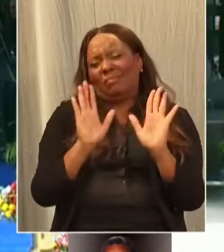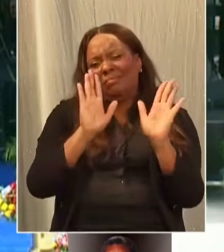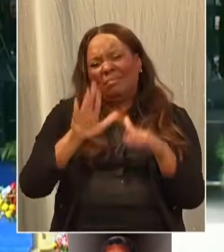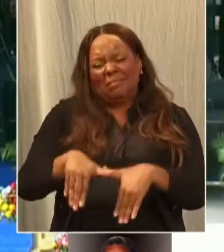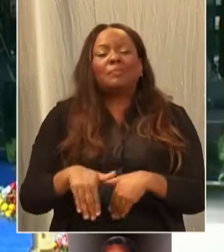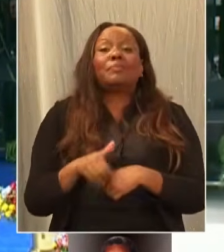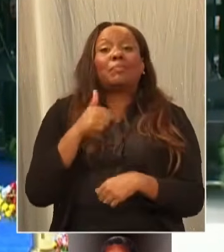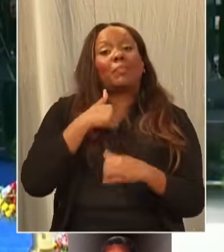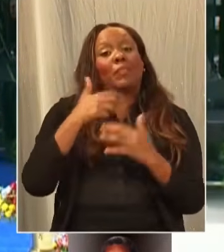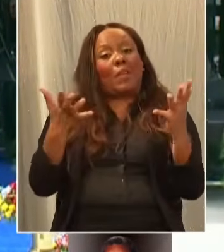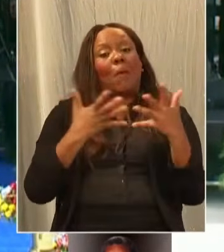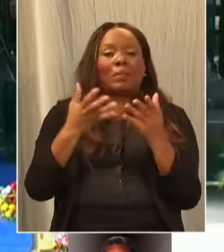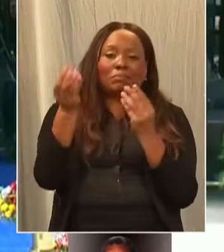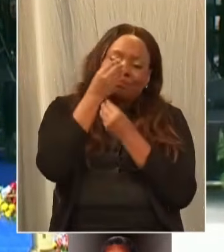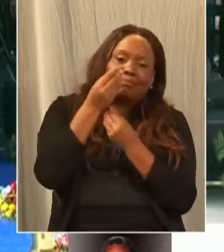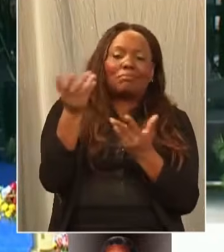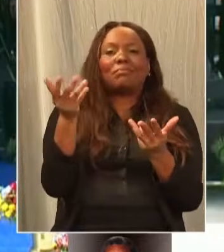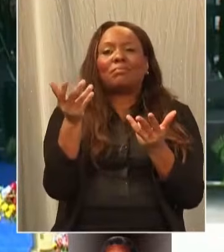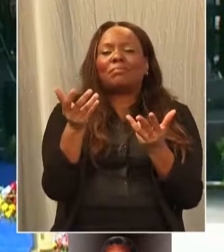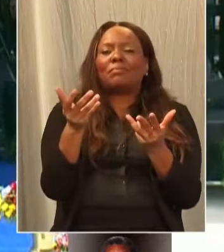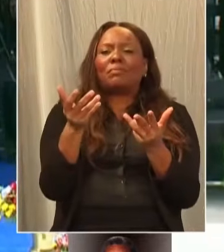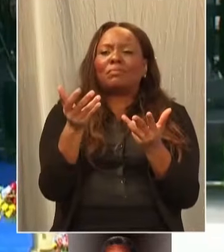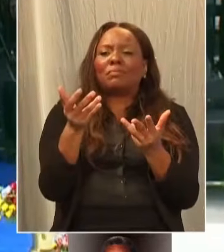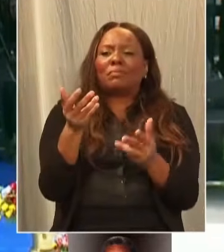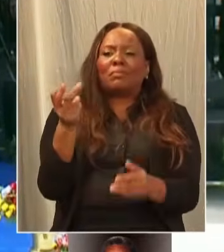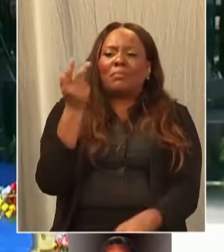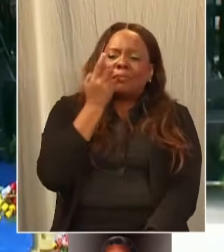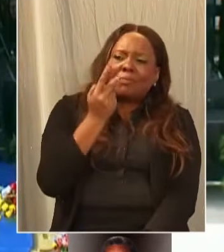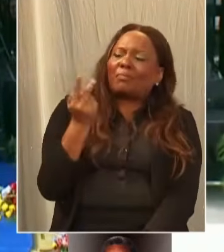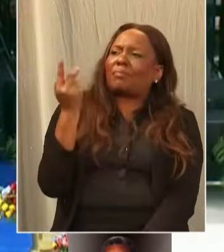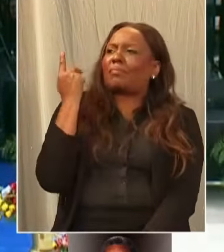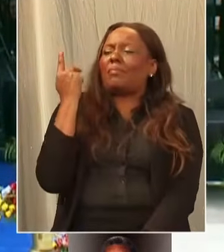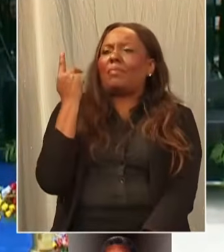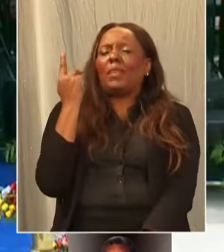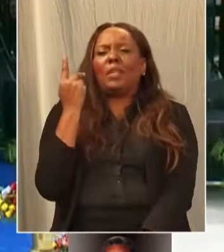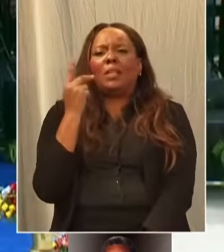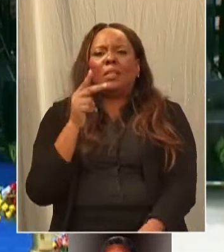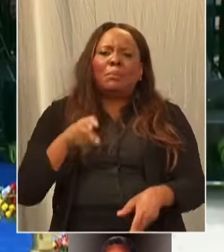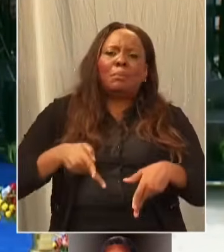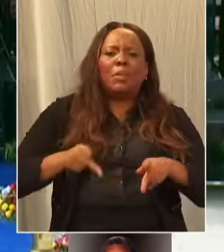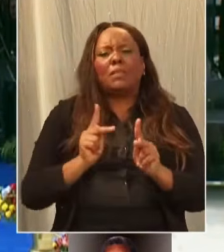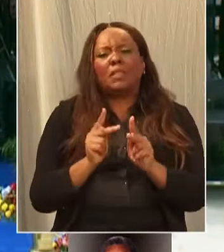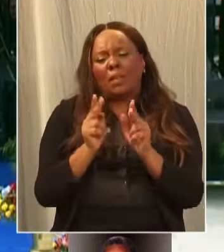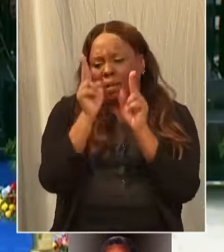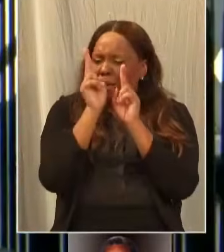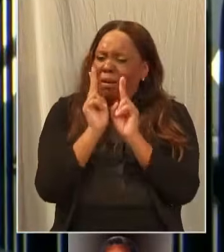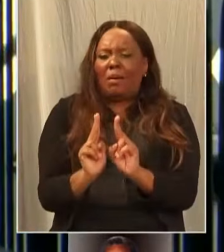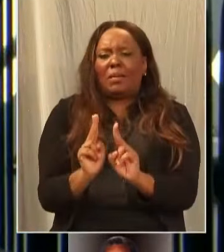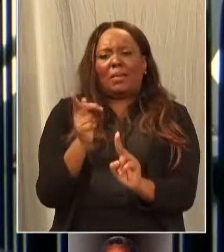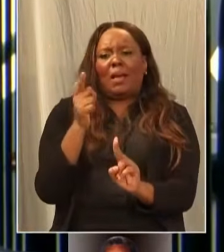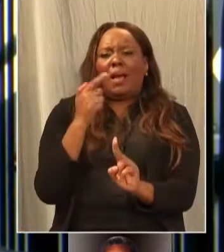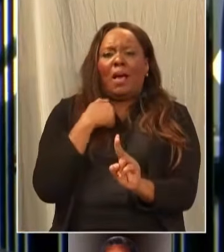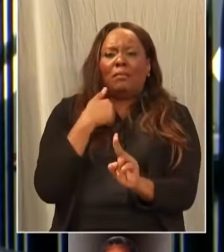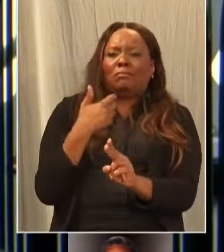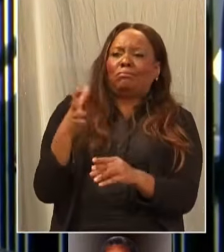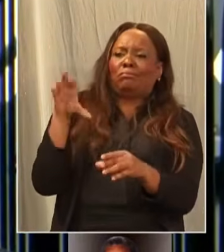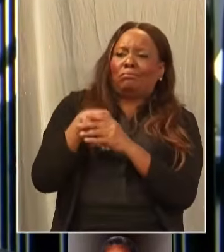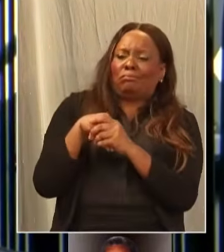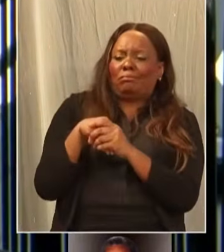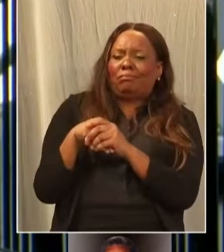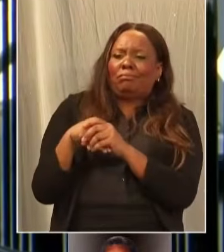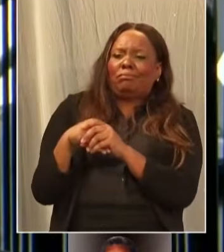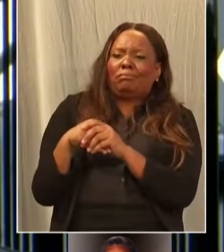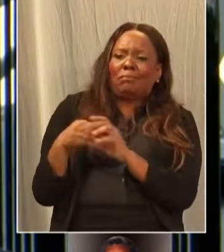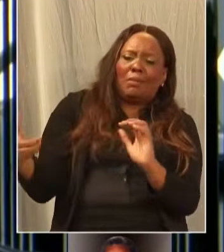want instead to reflect on the privilege of sharing part of that journey with him,